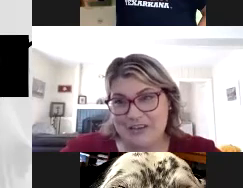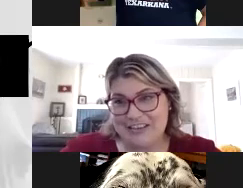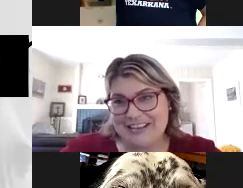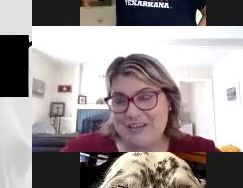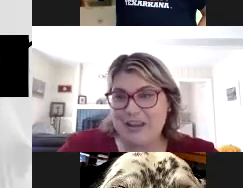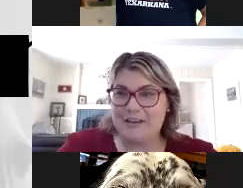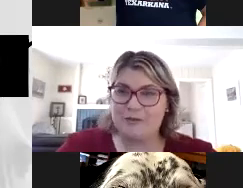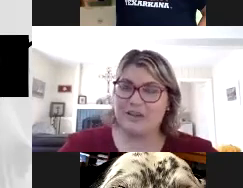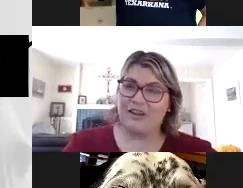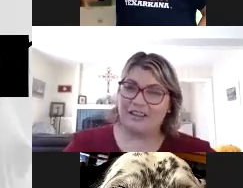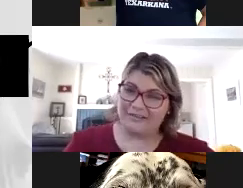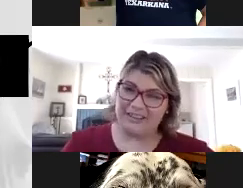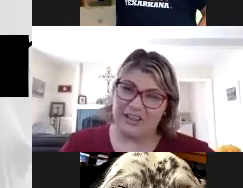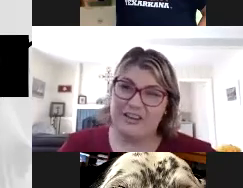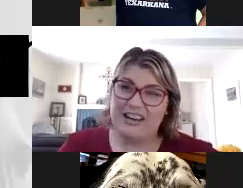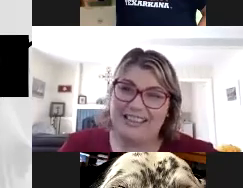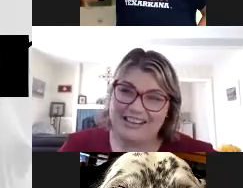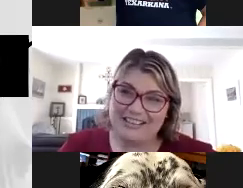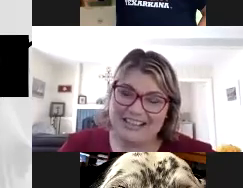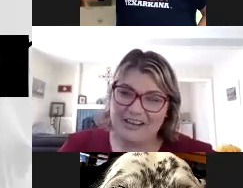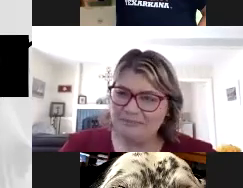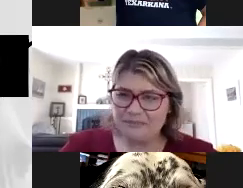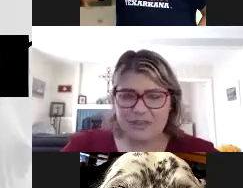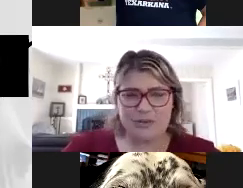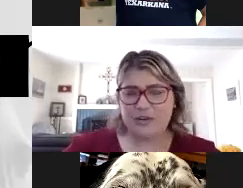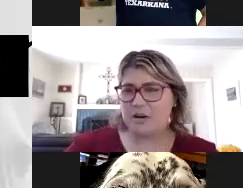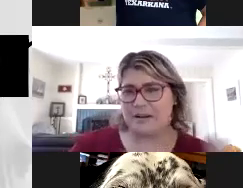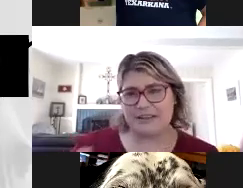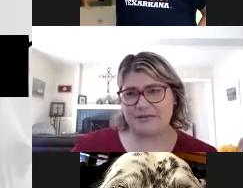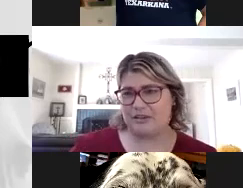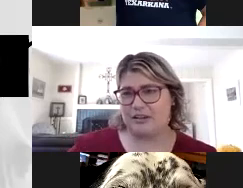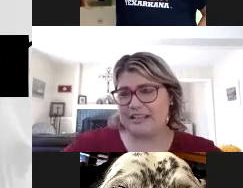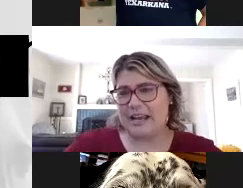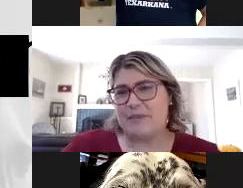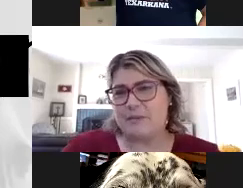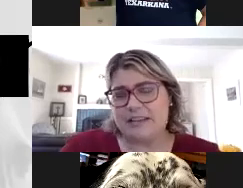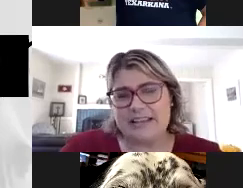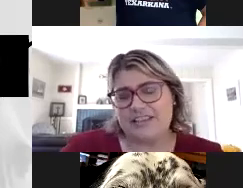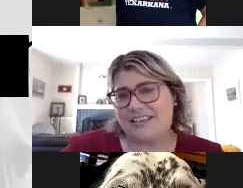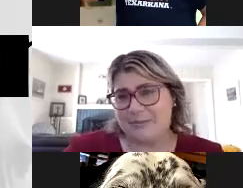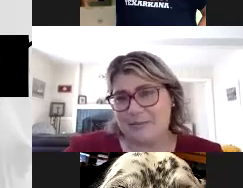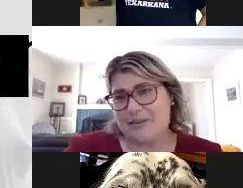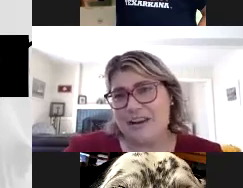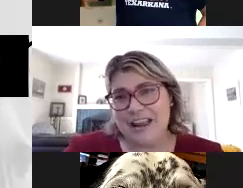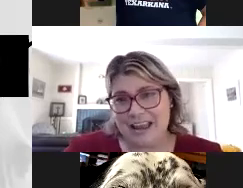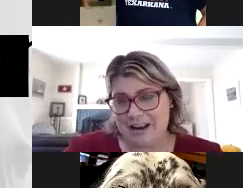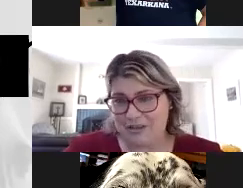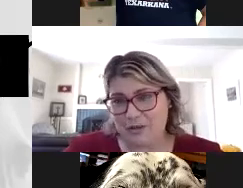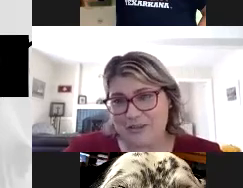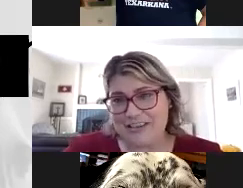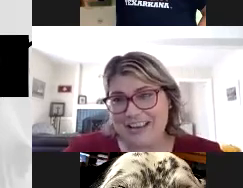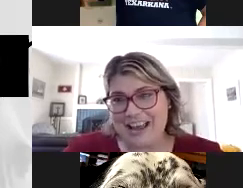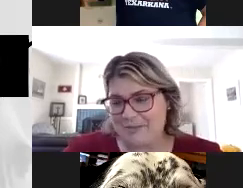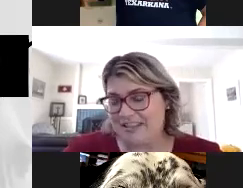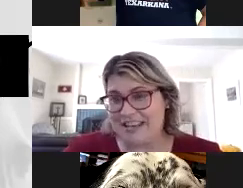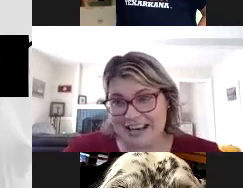and longer. And so we have what we call a front-loaded election cycle. So we've heard about this for a long time, but really it's just September and